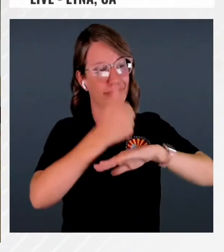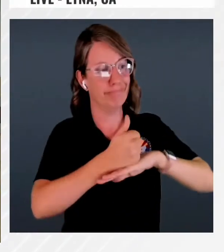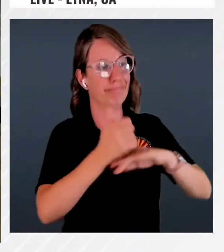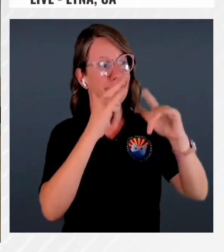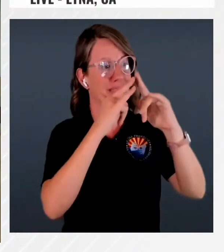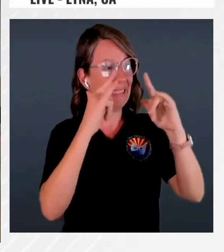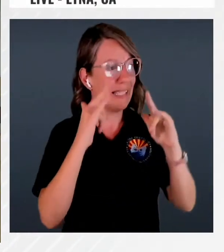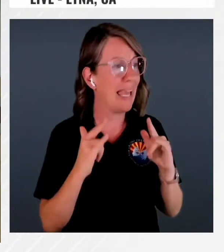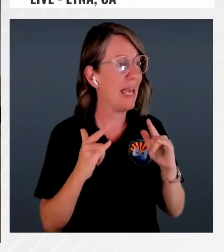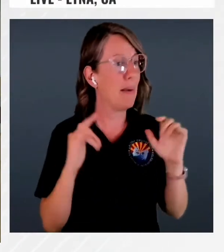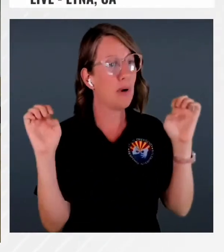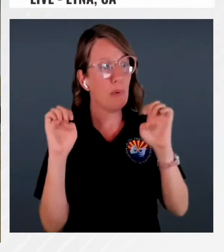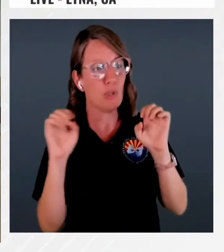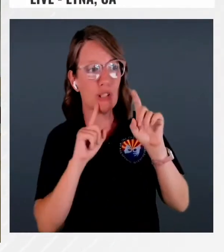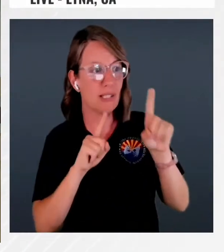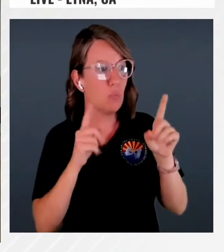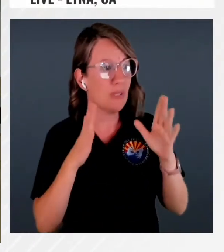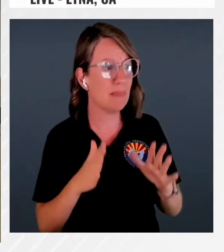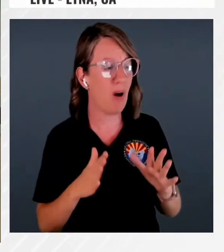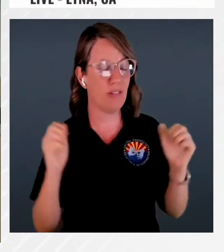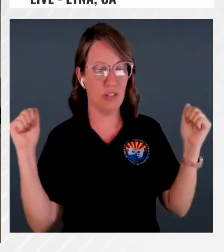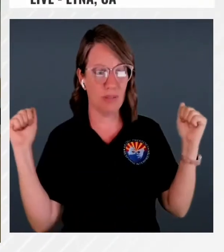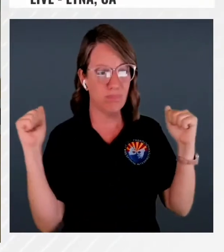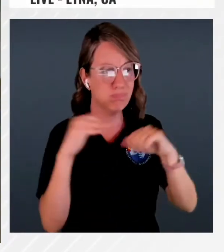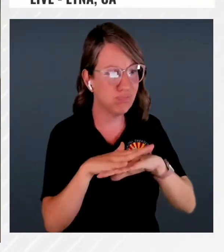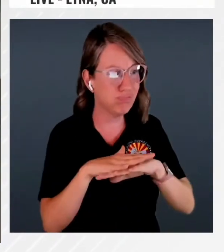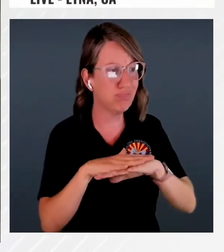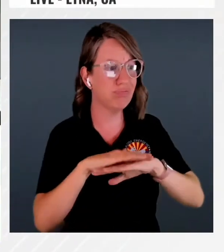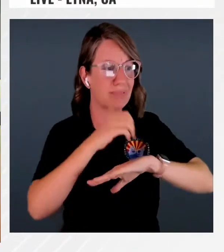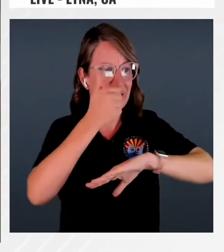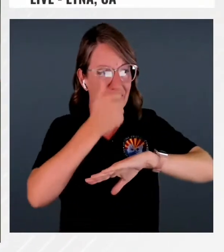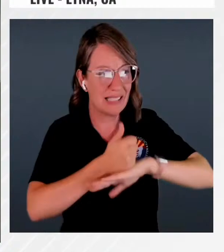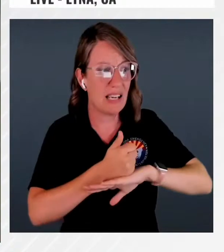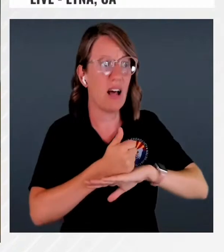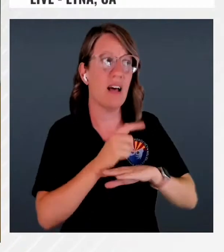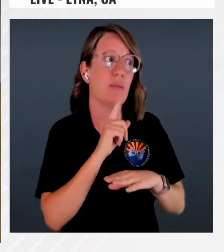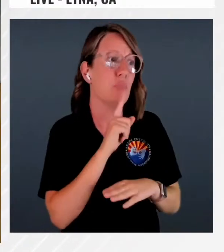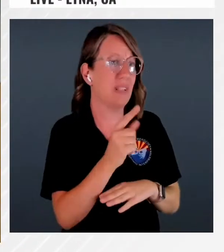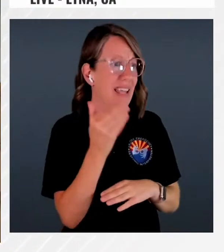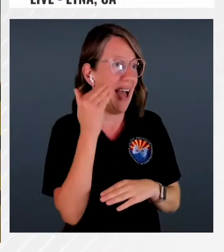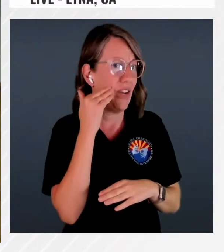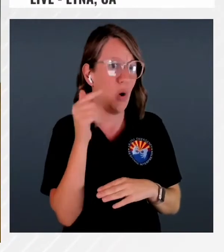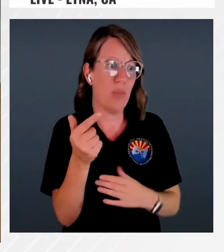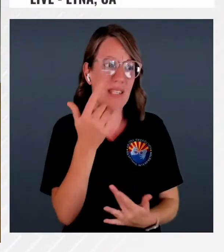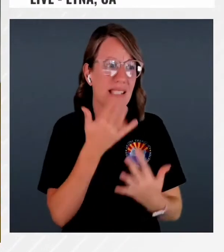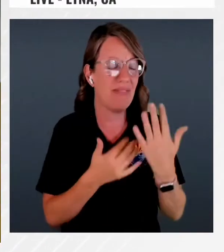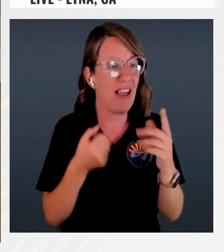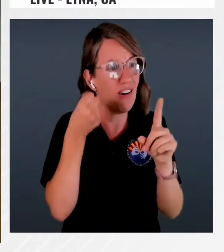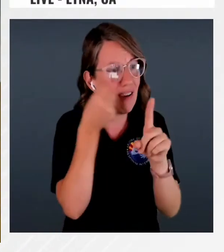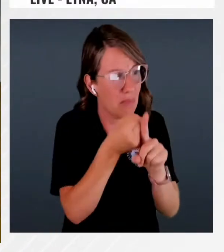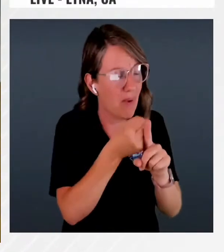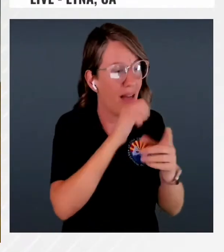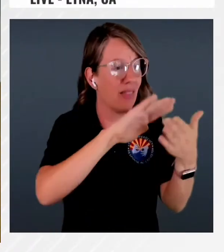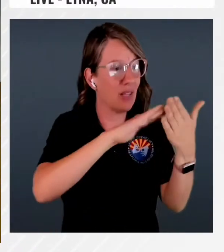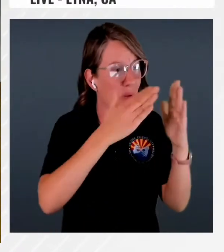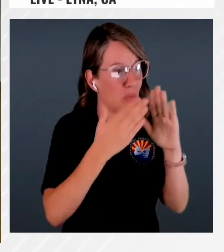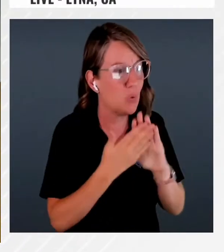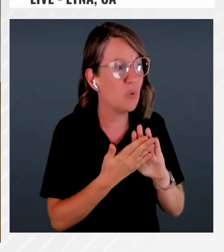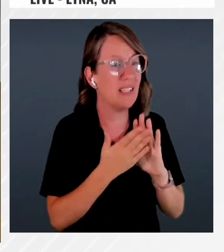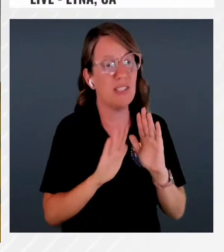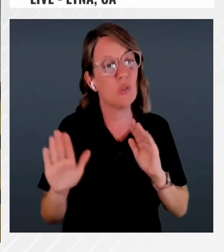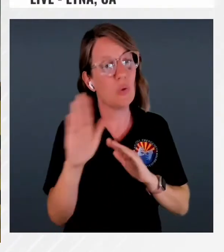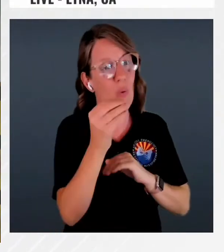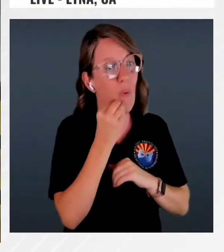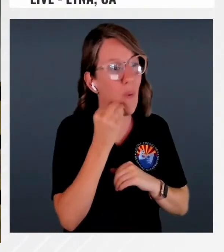really impacting to the communities and the critical values at risk. And I just appreciate as a citizen